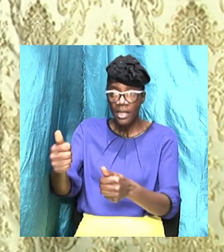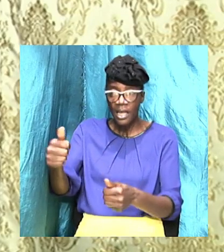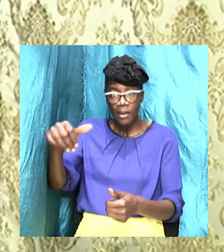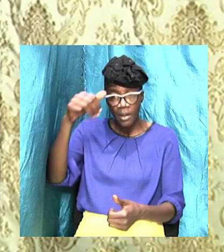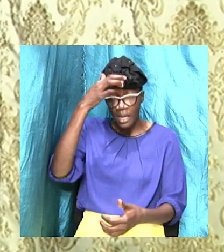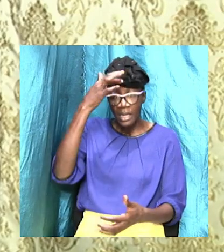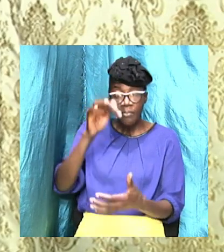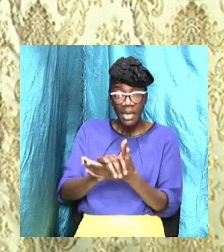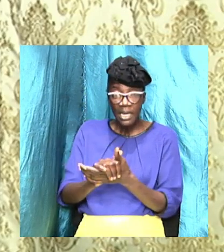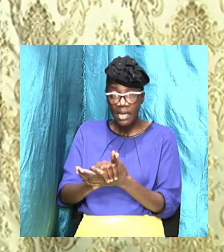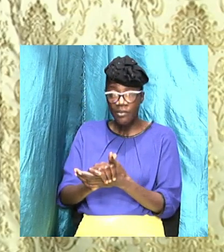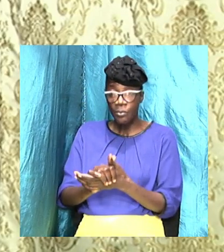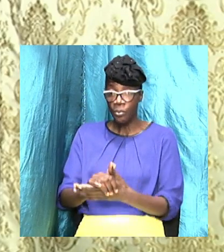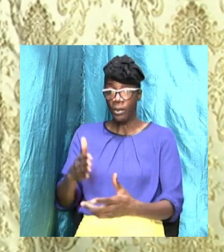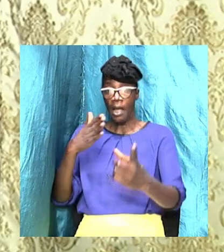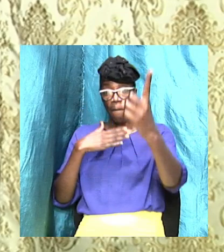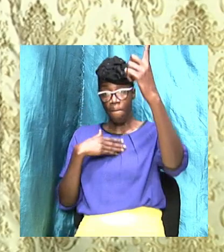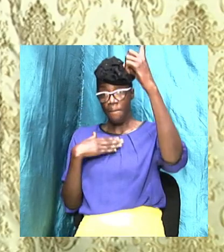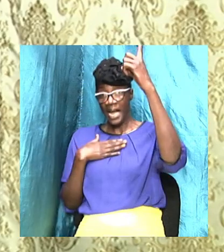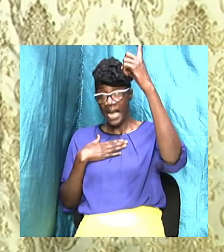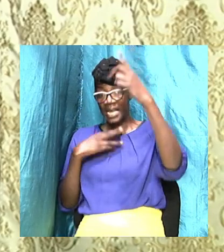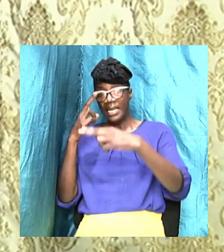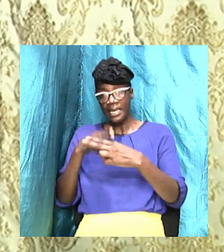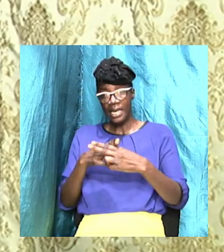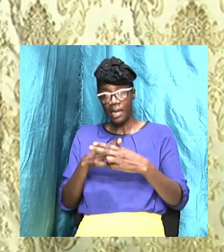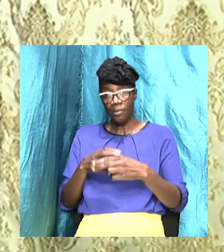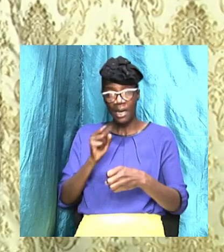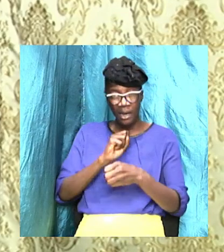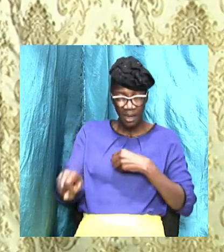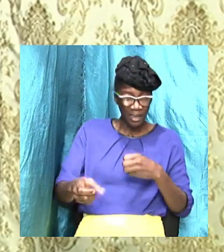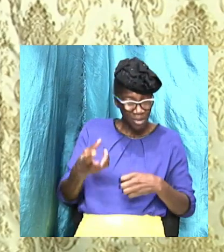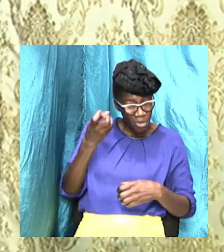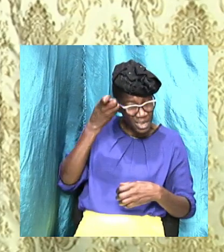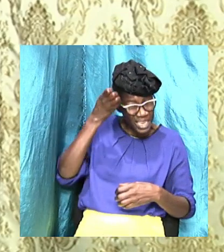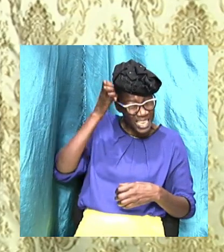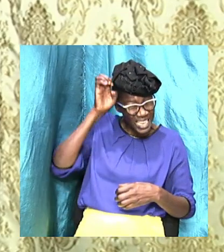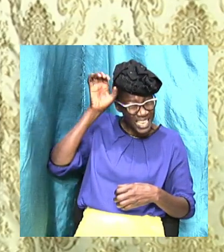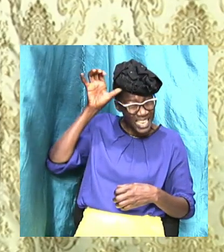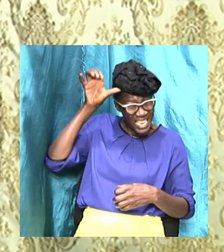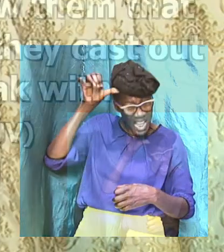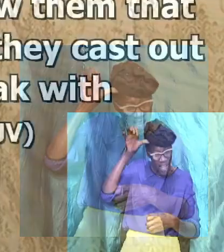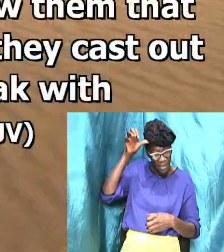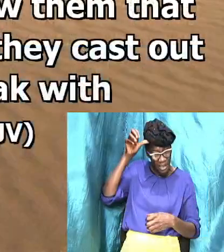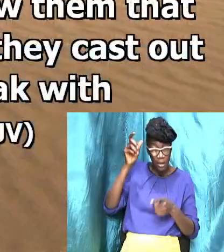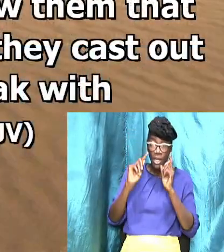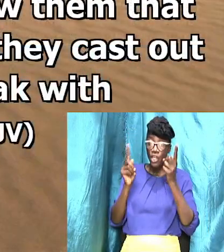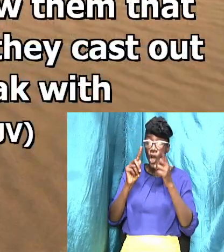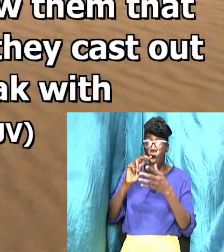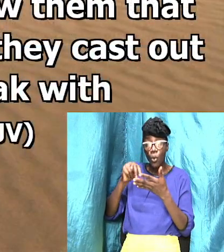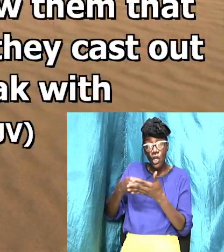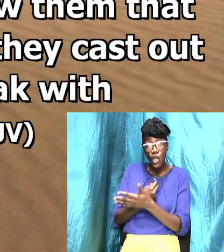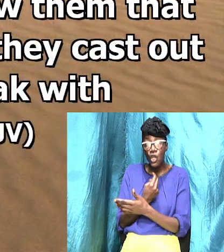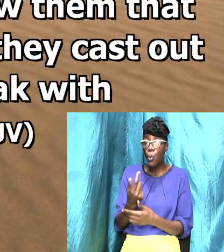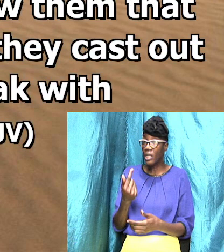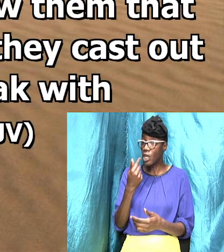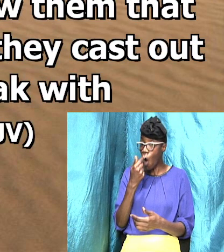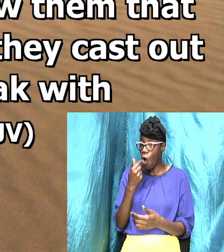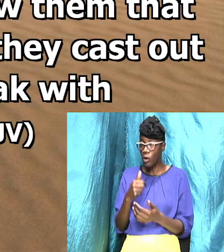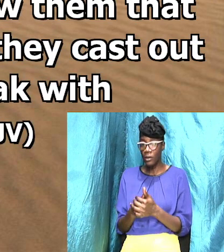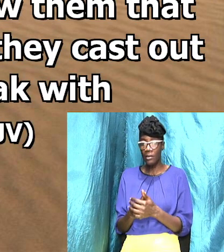In my name, they shall cast out devils. They shall speak with what? New tongues. So